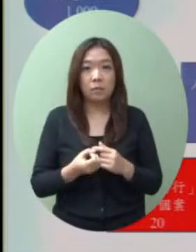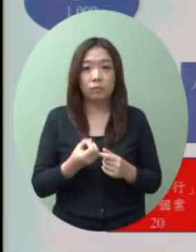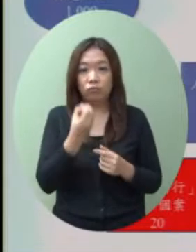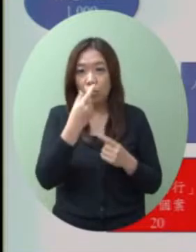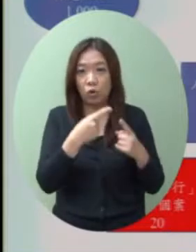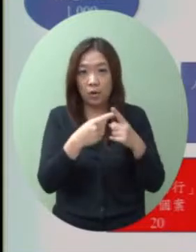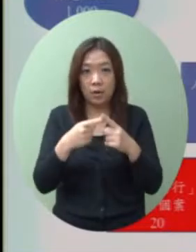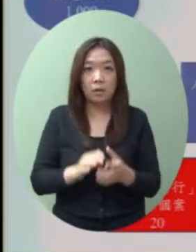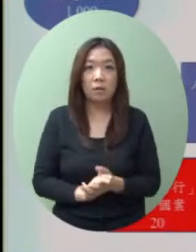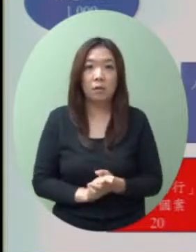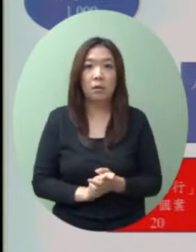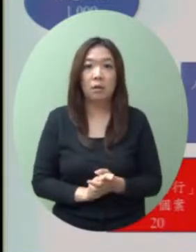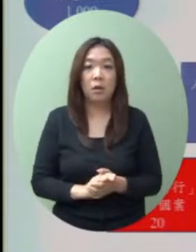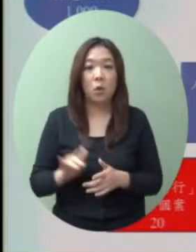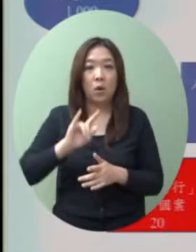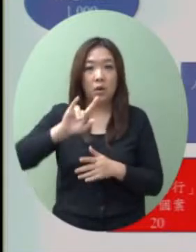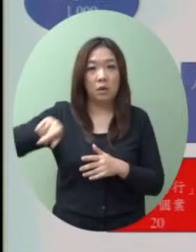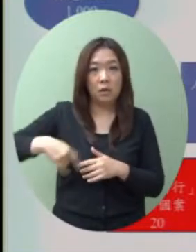Arrivals from